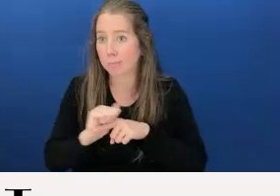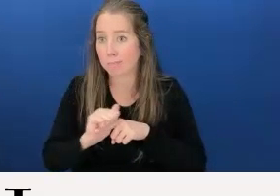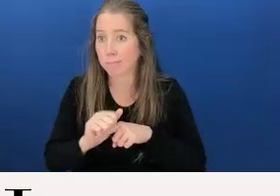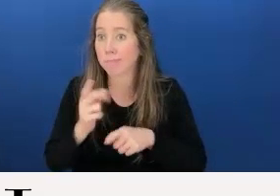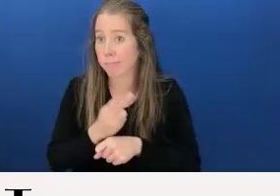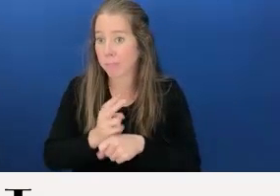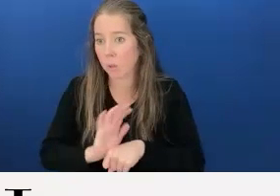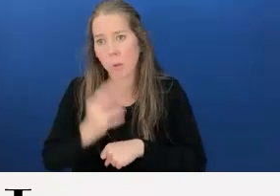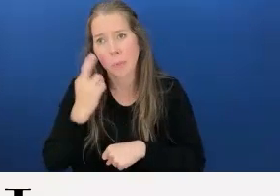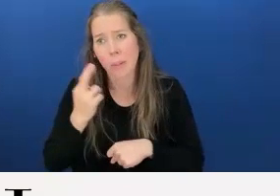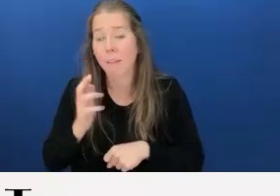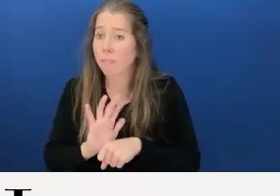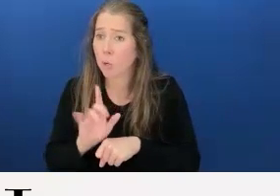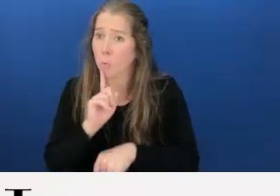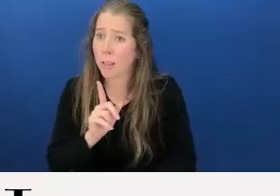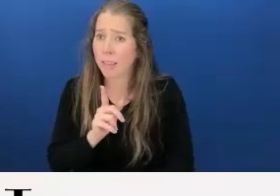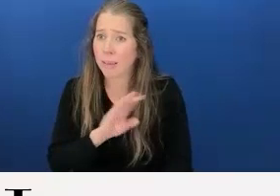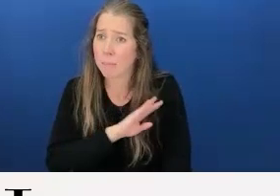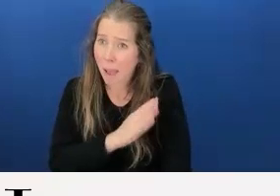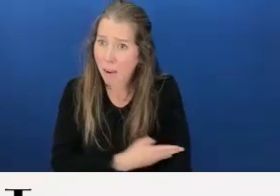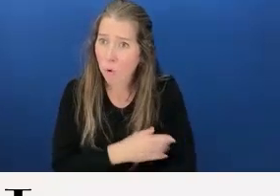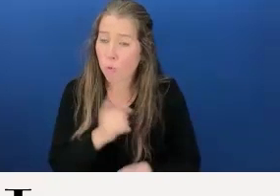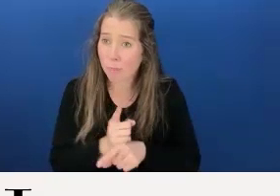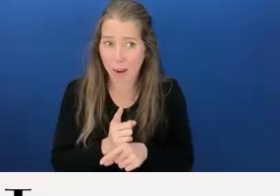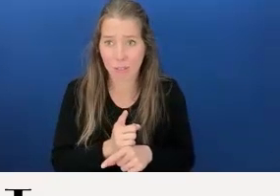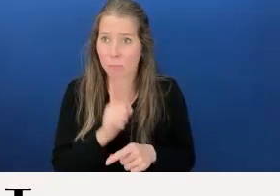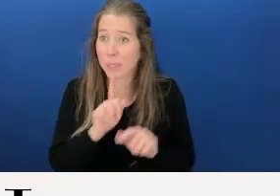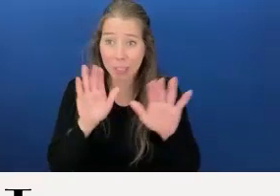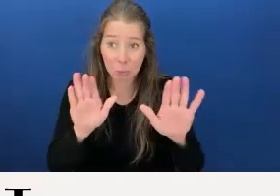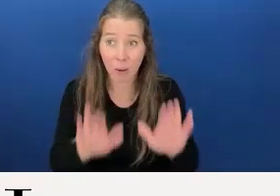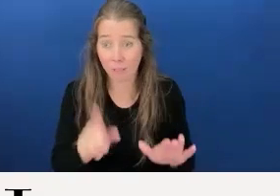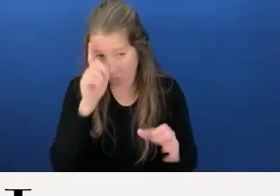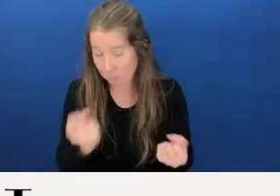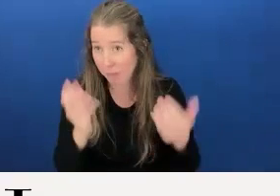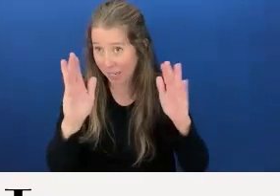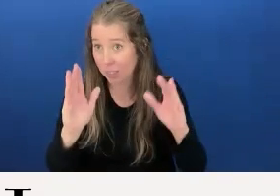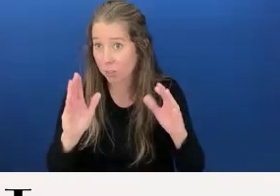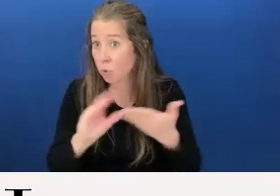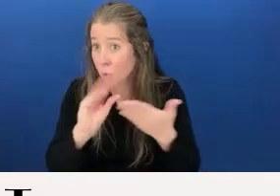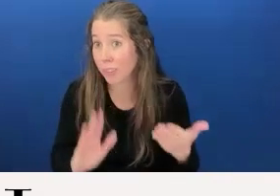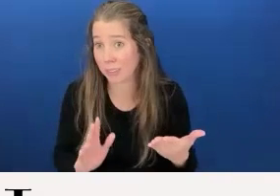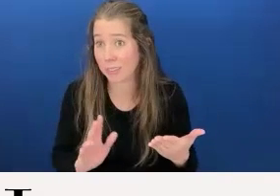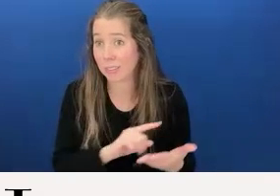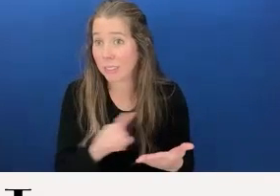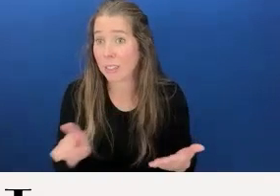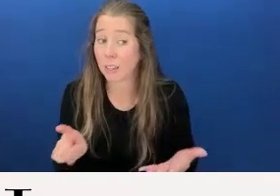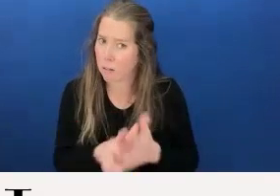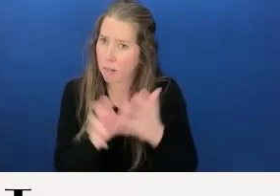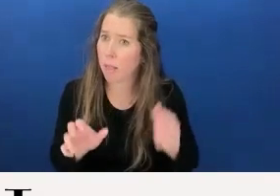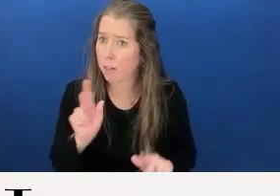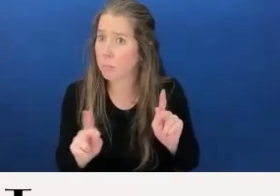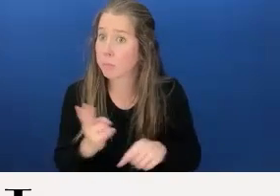video, because it's very powerful. Video is fantastic for students. And a lot of people utilize